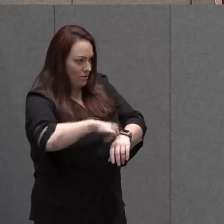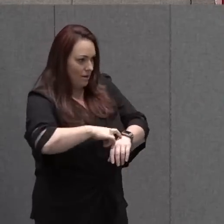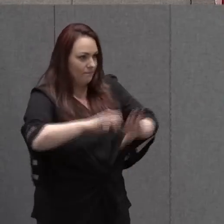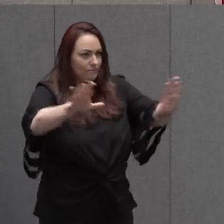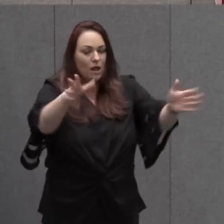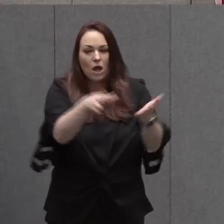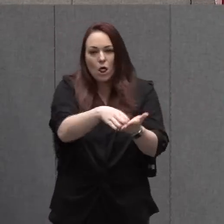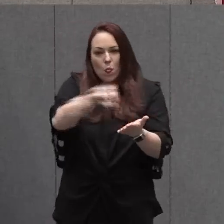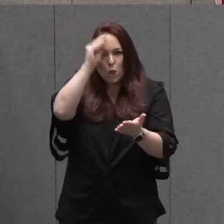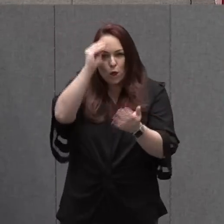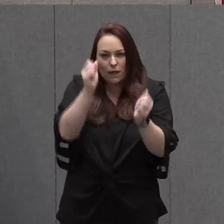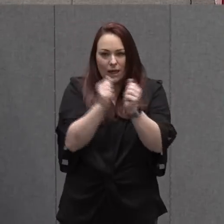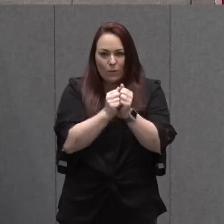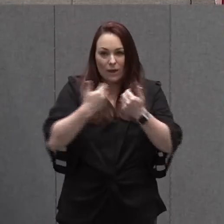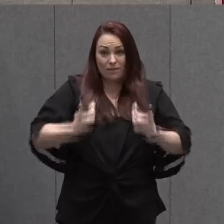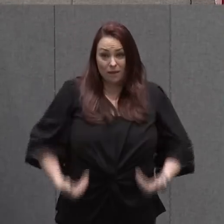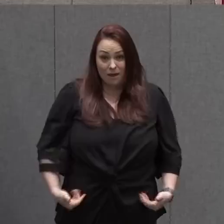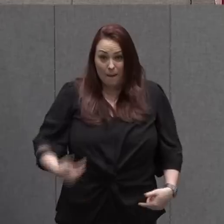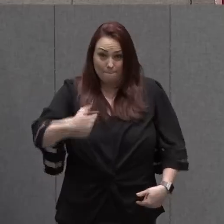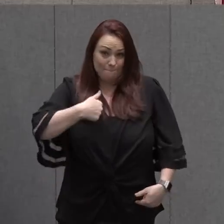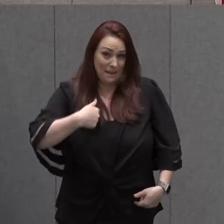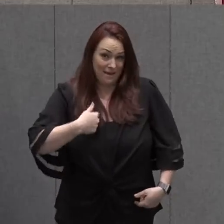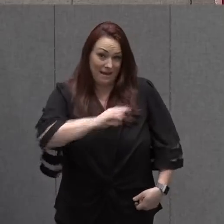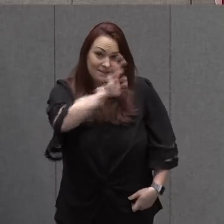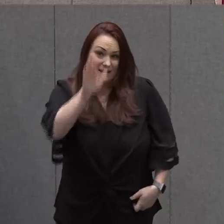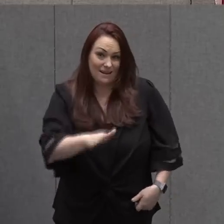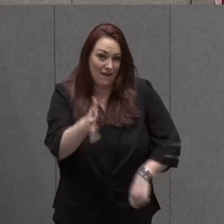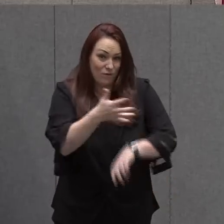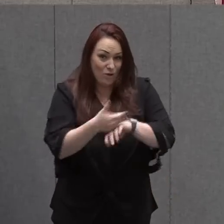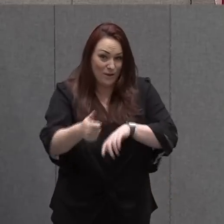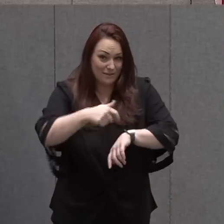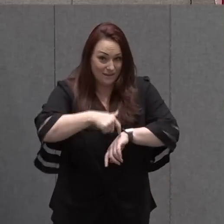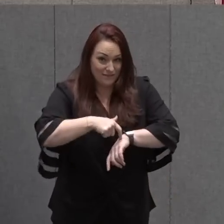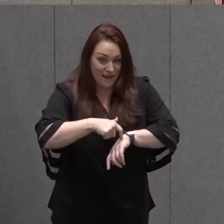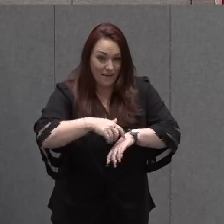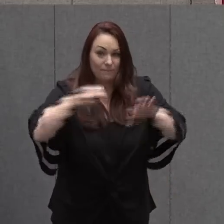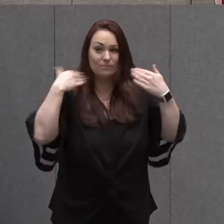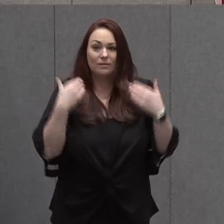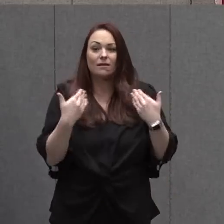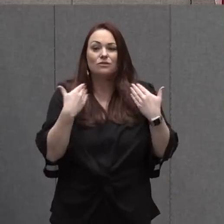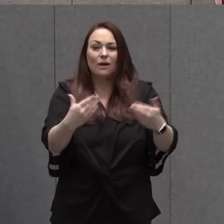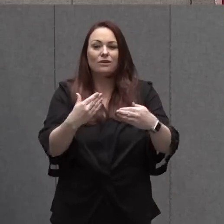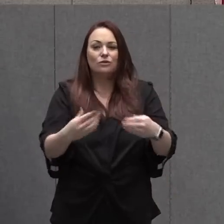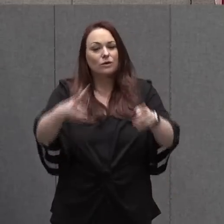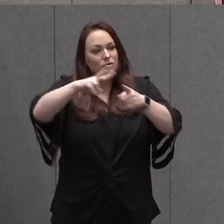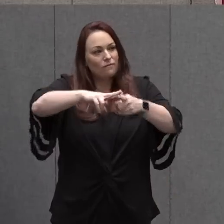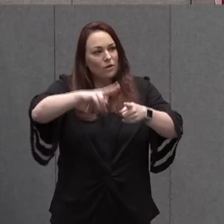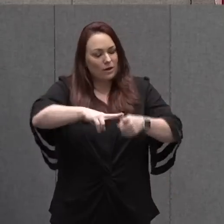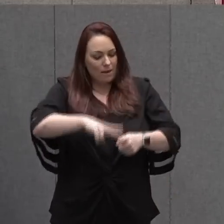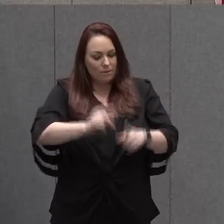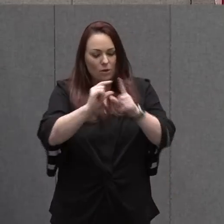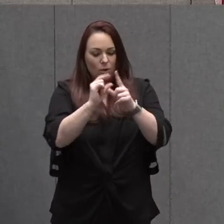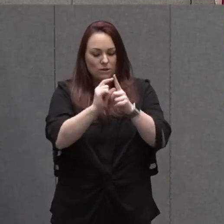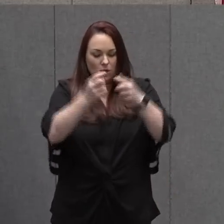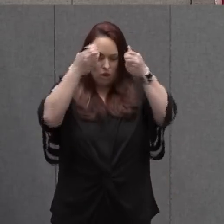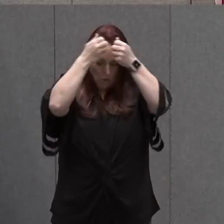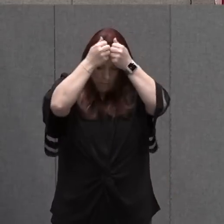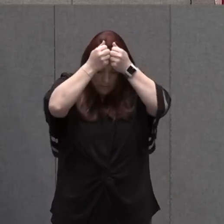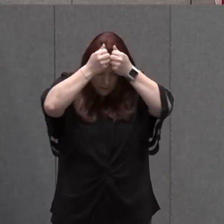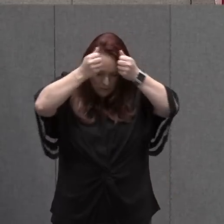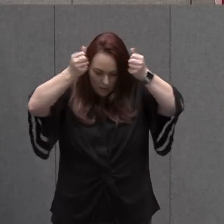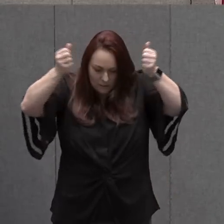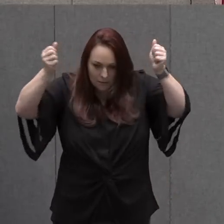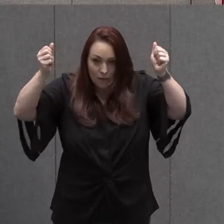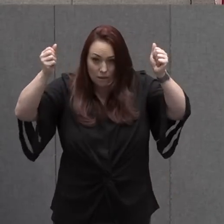of time. We're just kidding. So let's do some vocabulary words. Open up your mind. Open it. Okay. Work with me. Growth mindset.